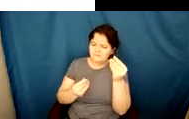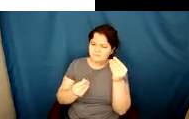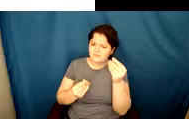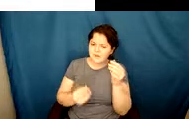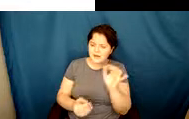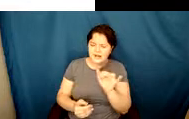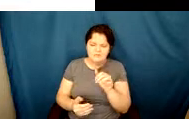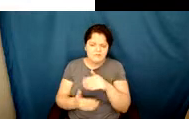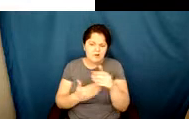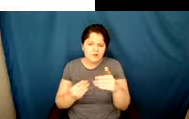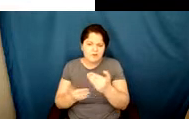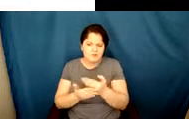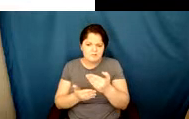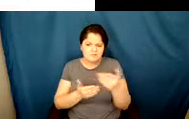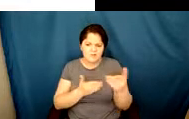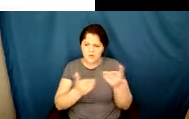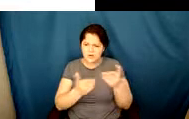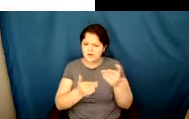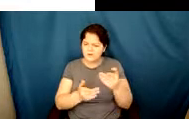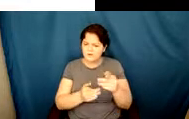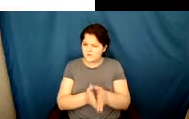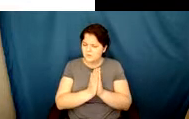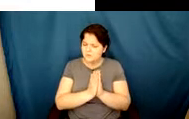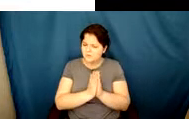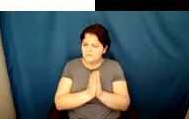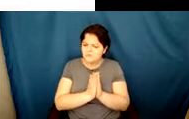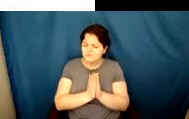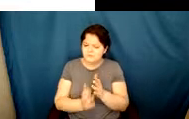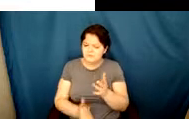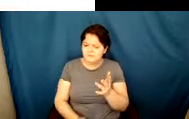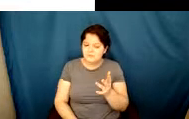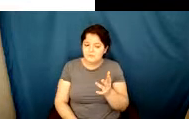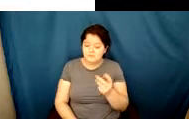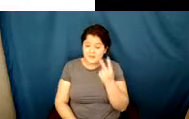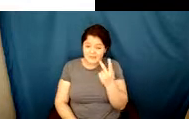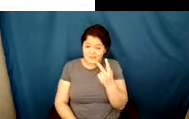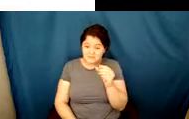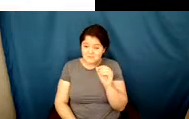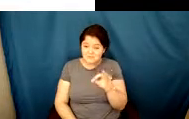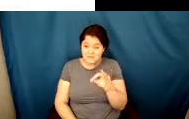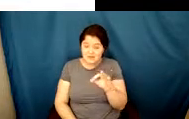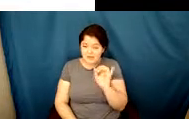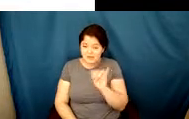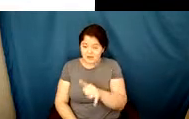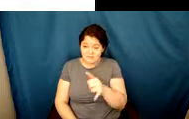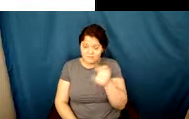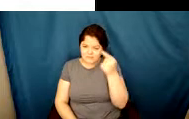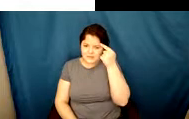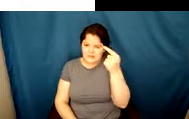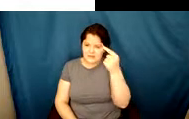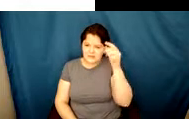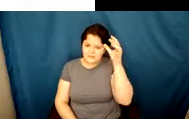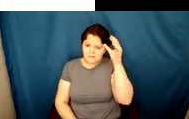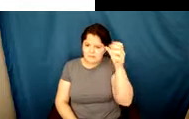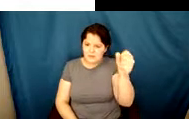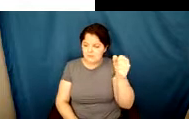service requests, and see if it kind of makes sense to pursue something like